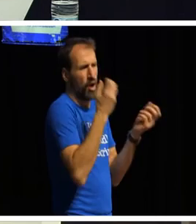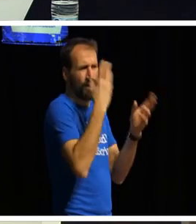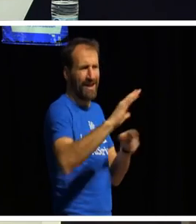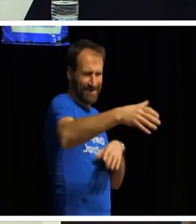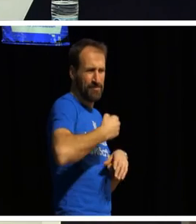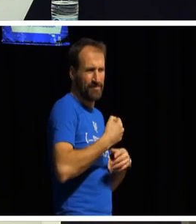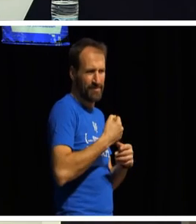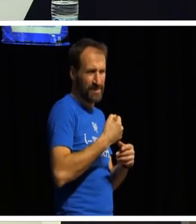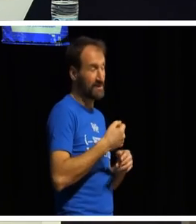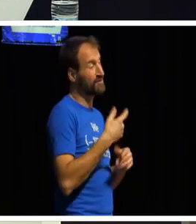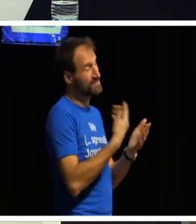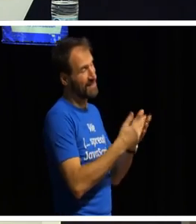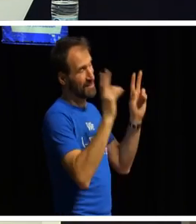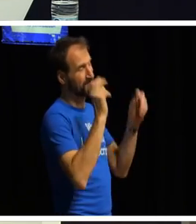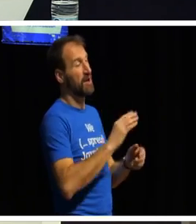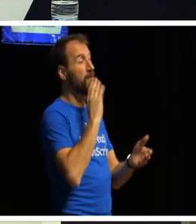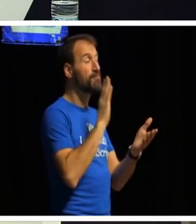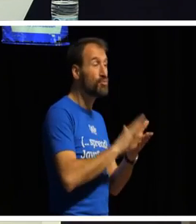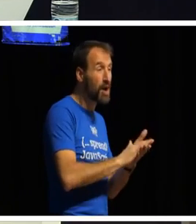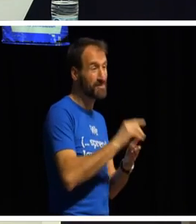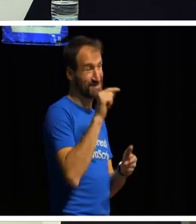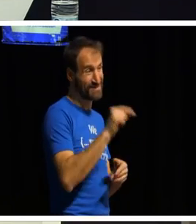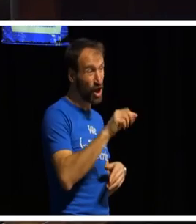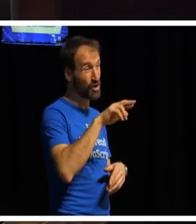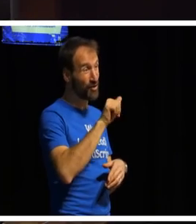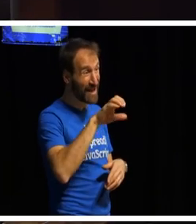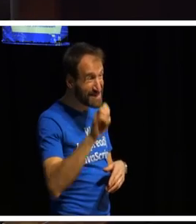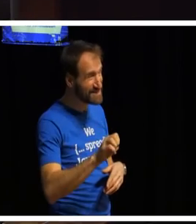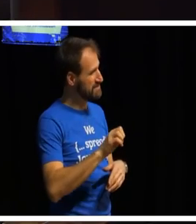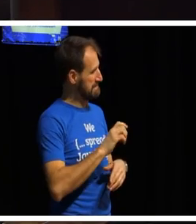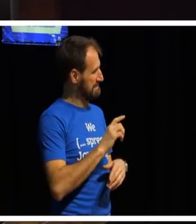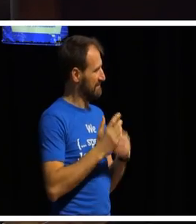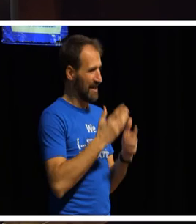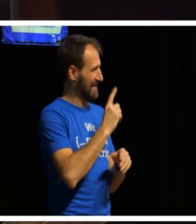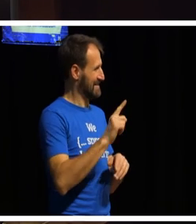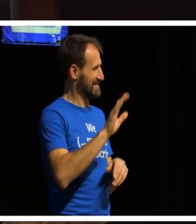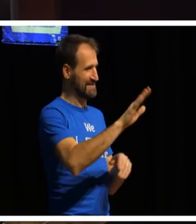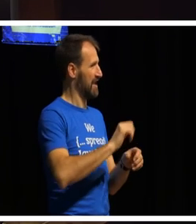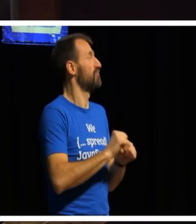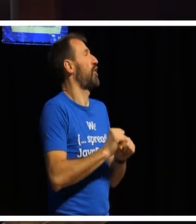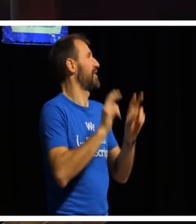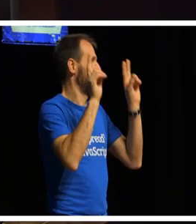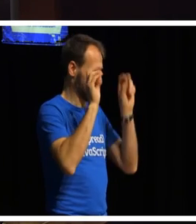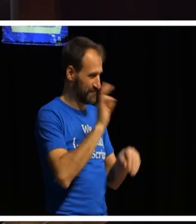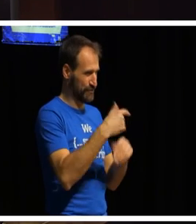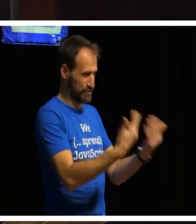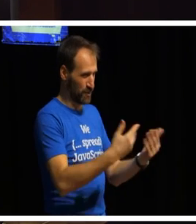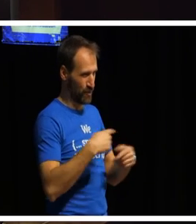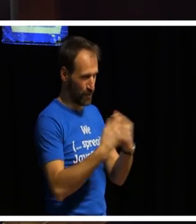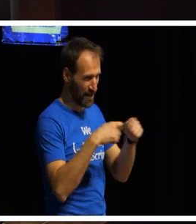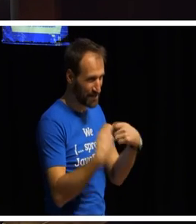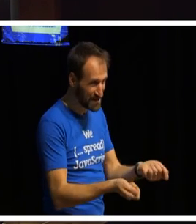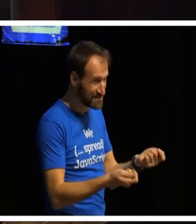note that promise.race is not your friend for doing this. Promise.race takes an array of promises, and it takes the result of whichever